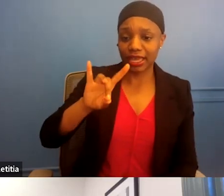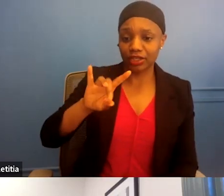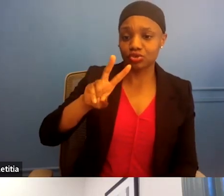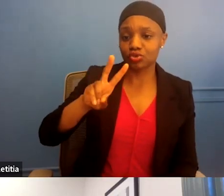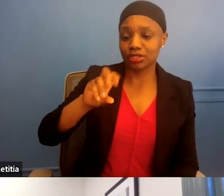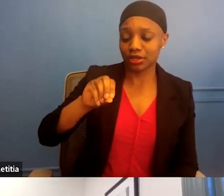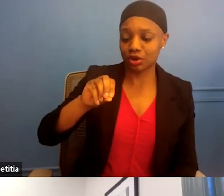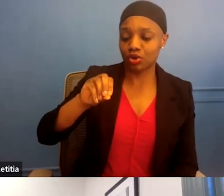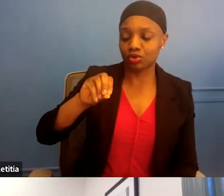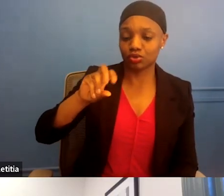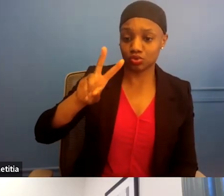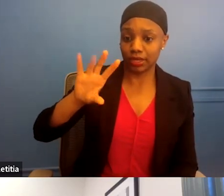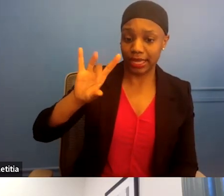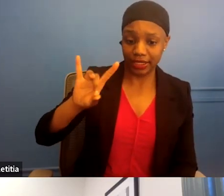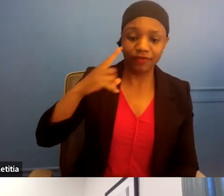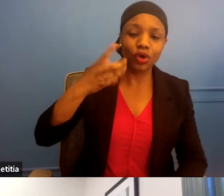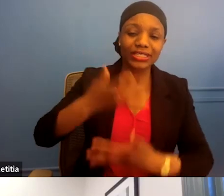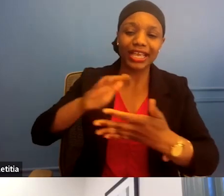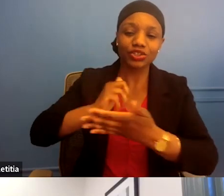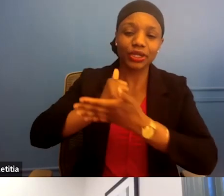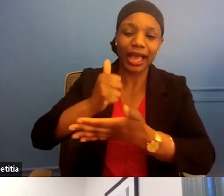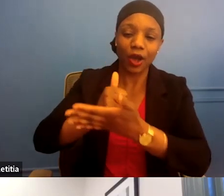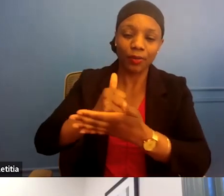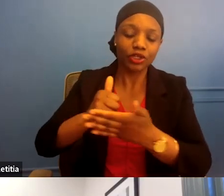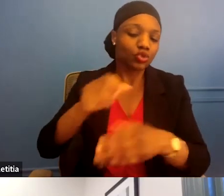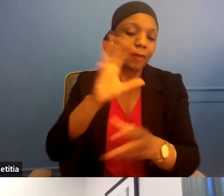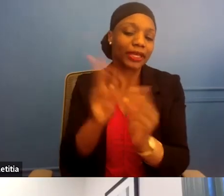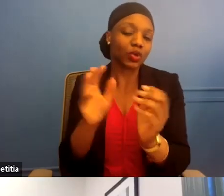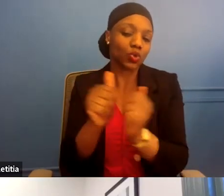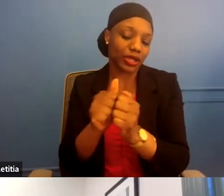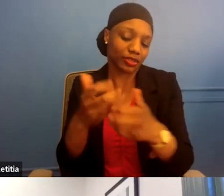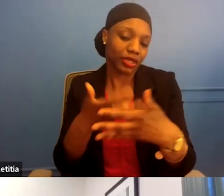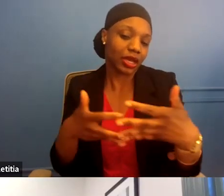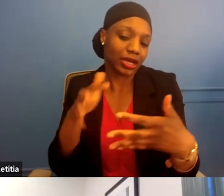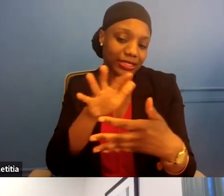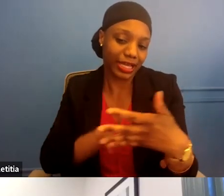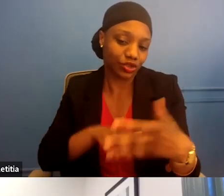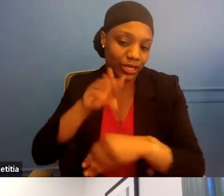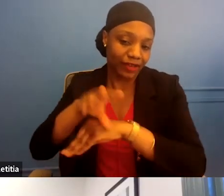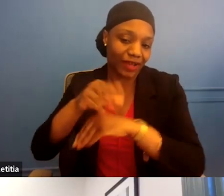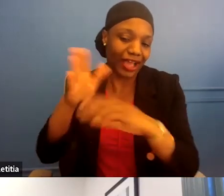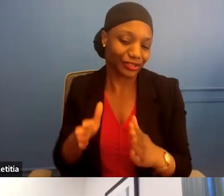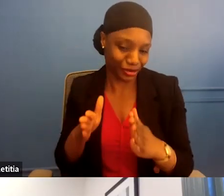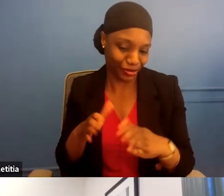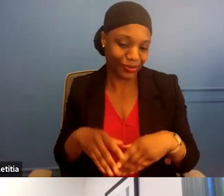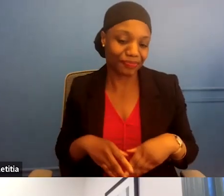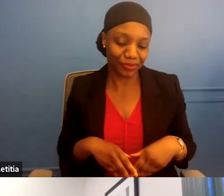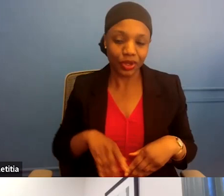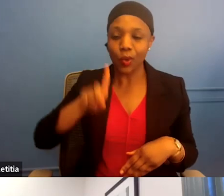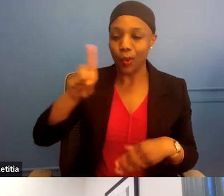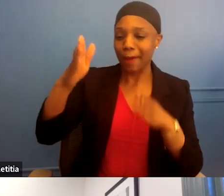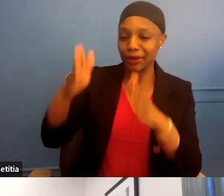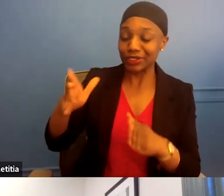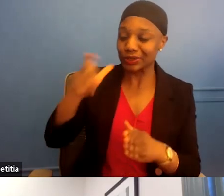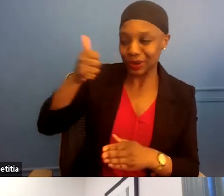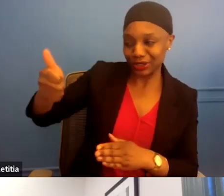413-538-2080 for scheduling assistance to meet with a career advisor. That comment comes from Rashonda DeGranfried, who is a